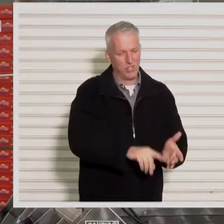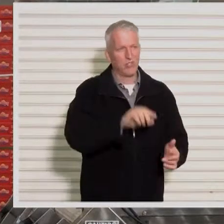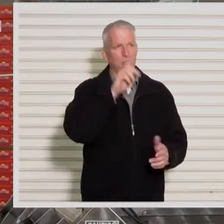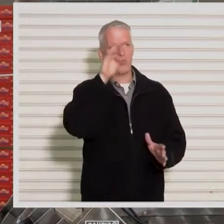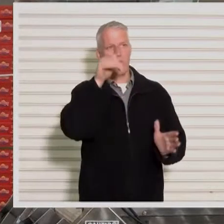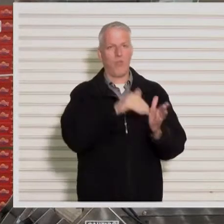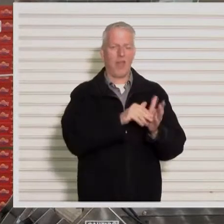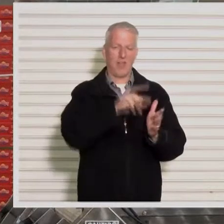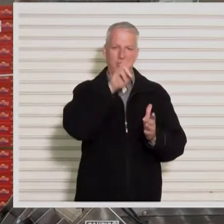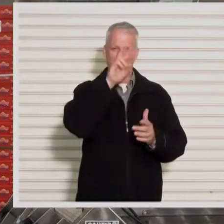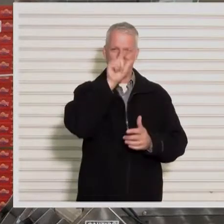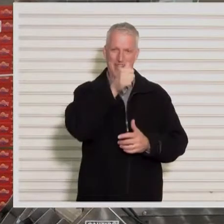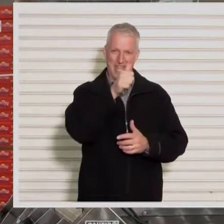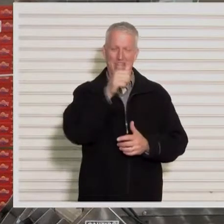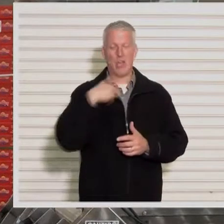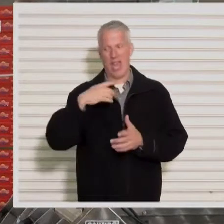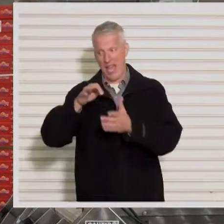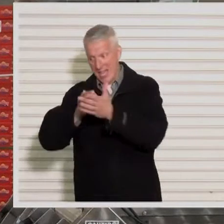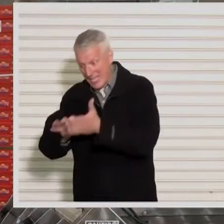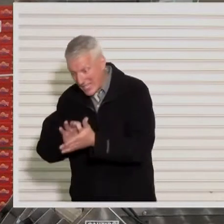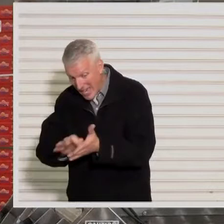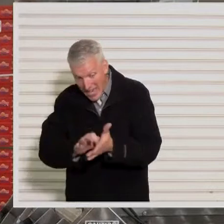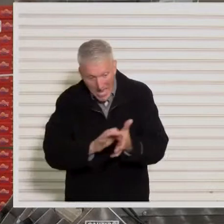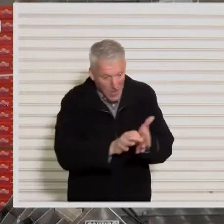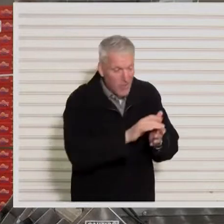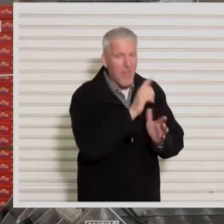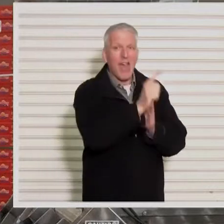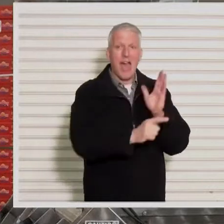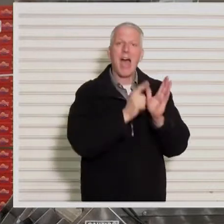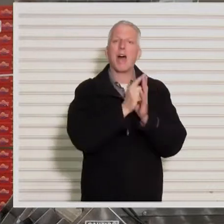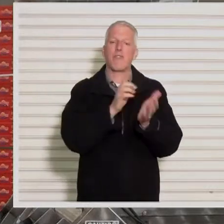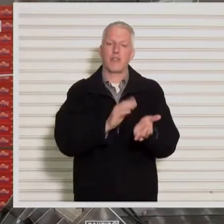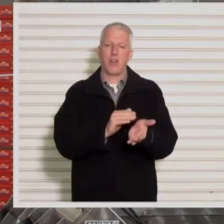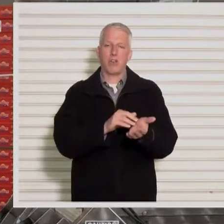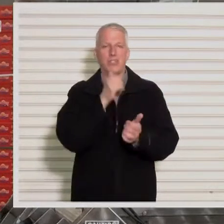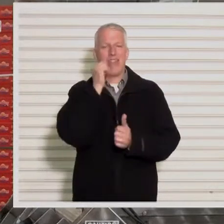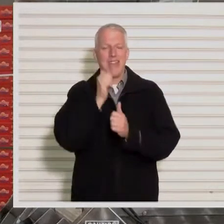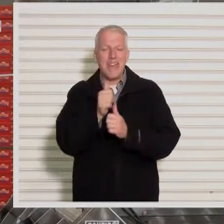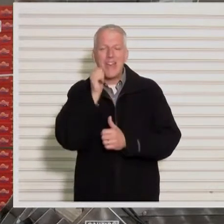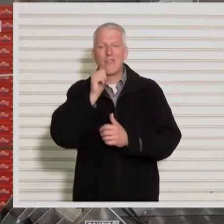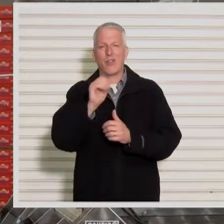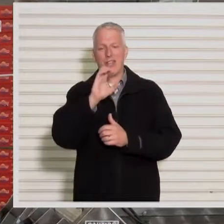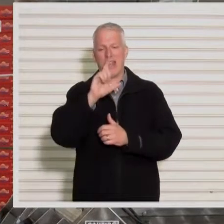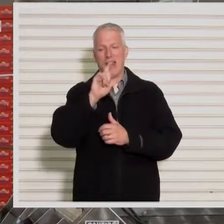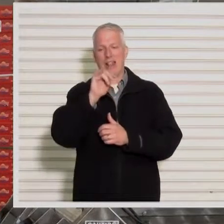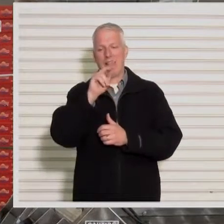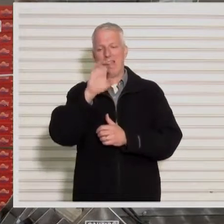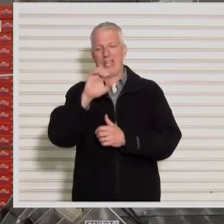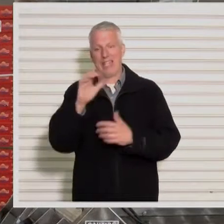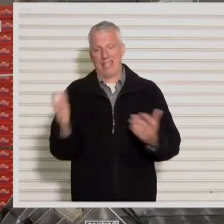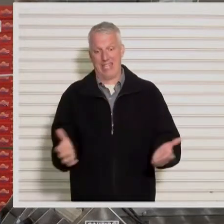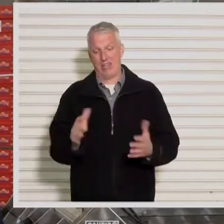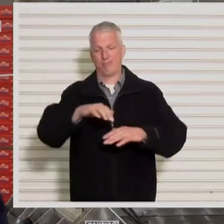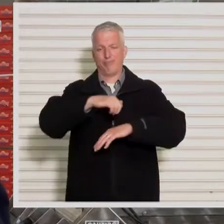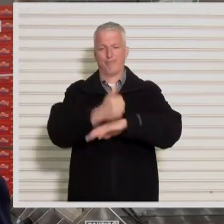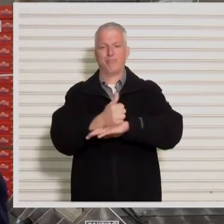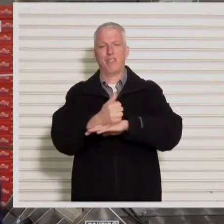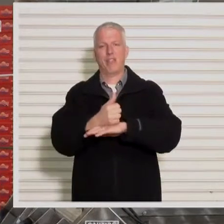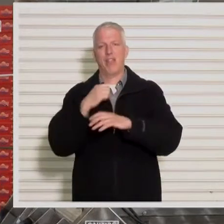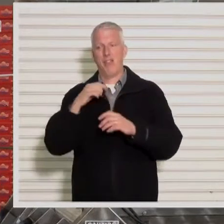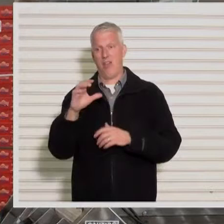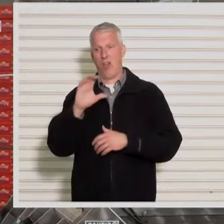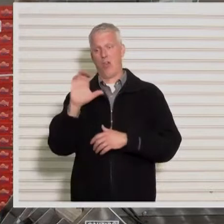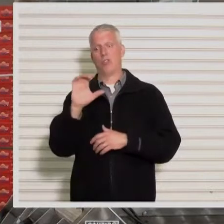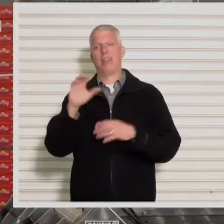2010 and literally counted the hours of the doctors in every clinic that existed here under the Coachella